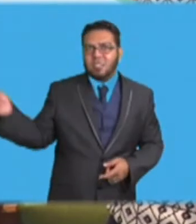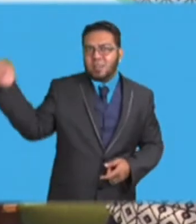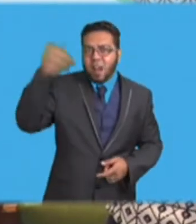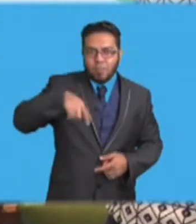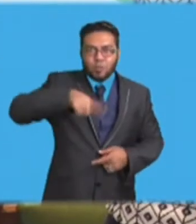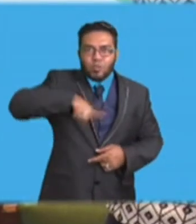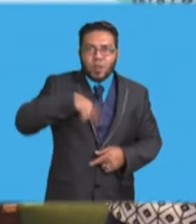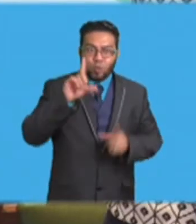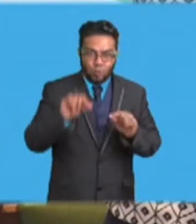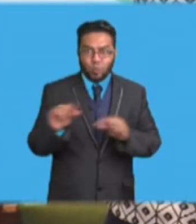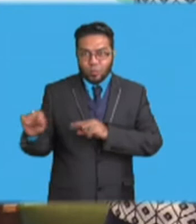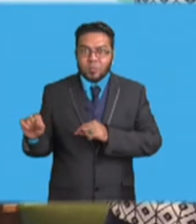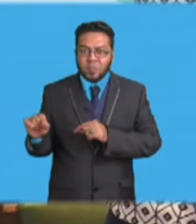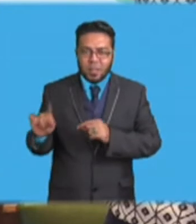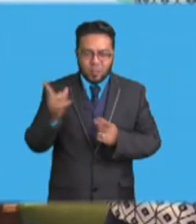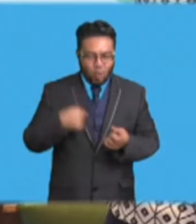areas.